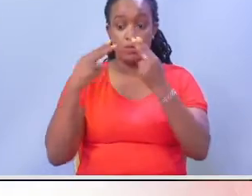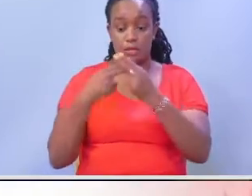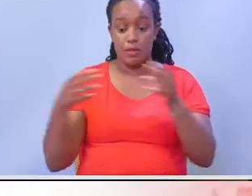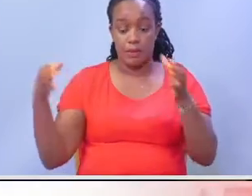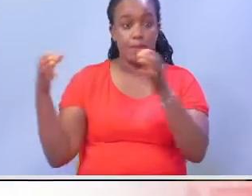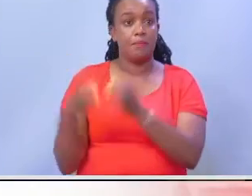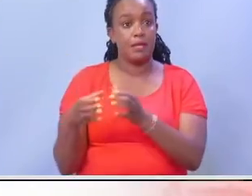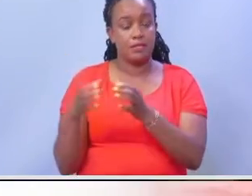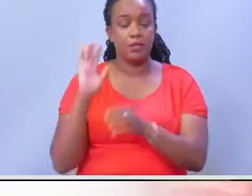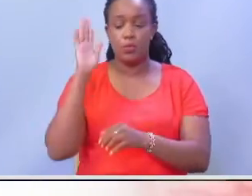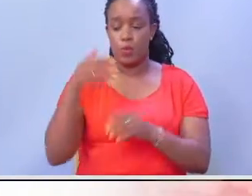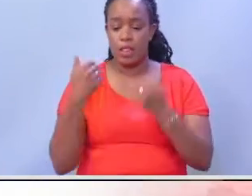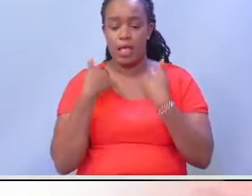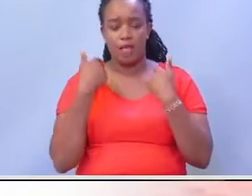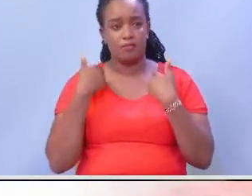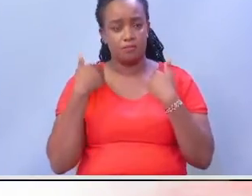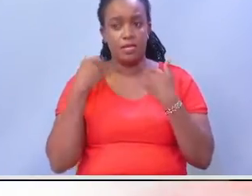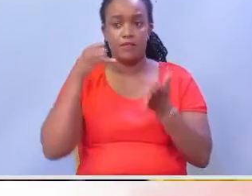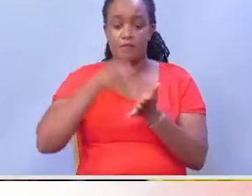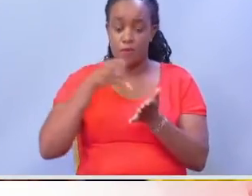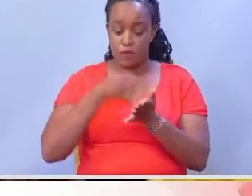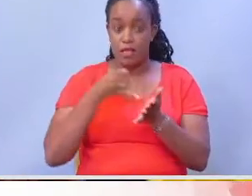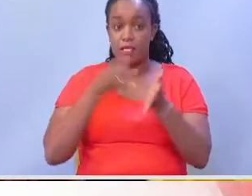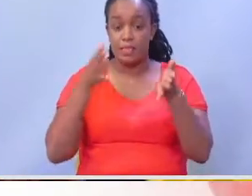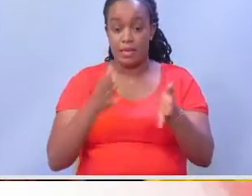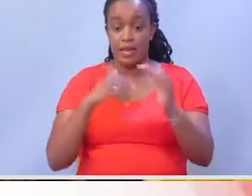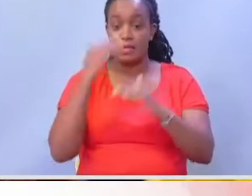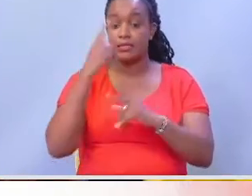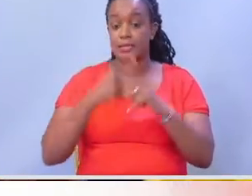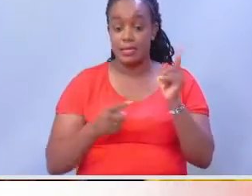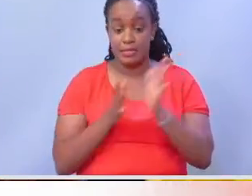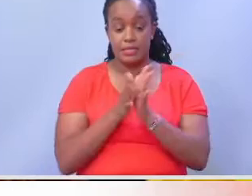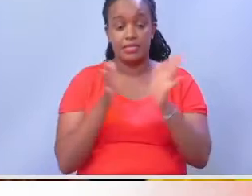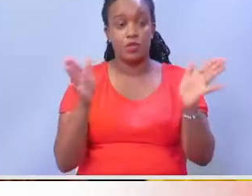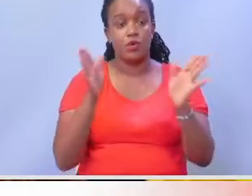even after next year's general election. We have said,